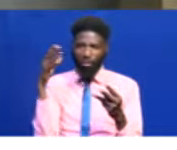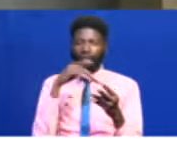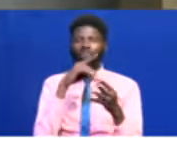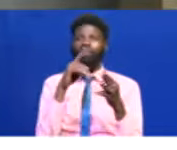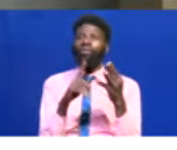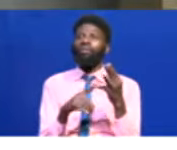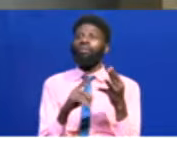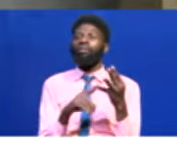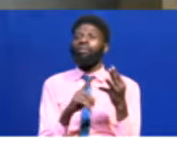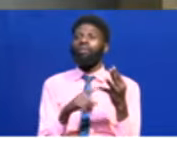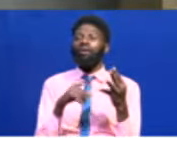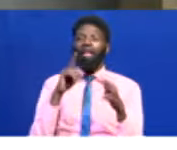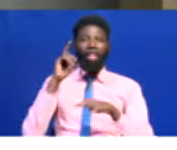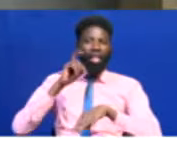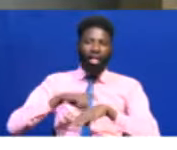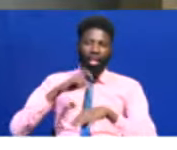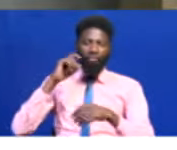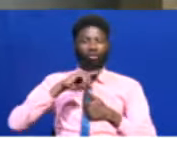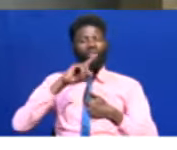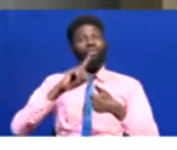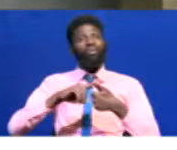have Embu, we have